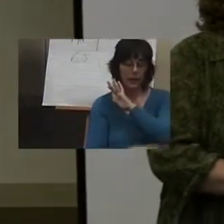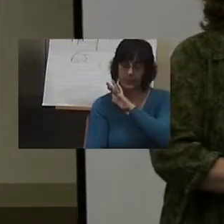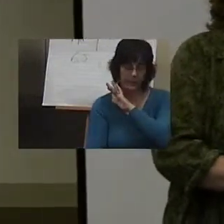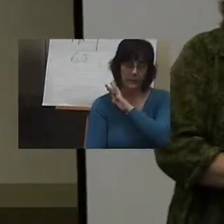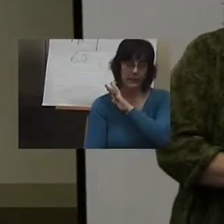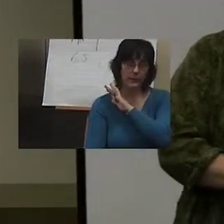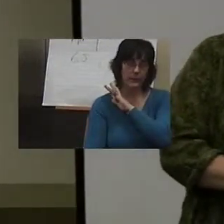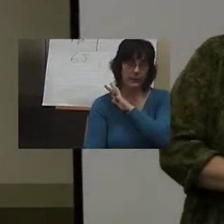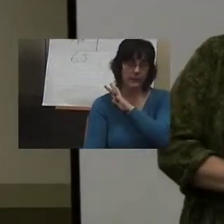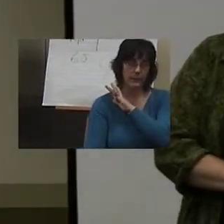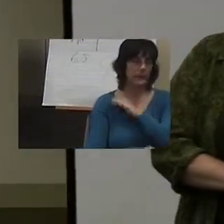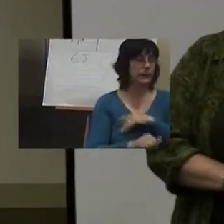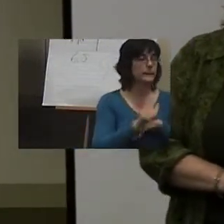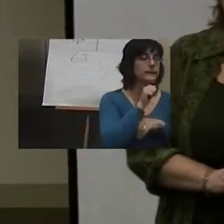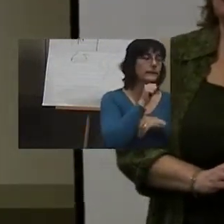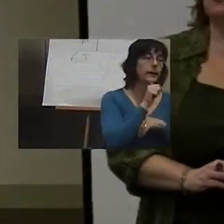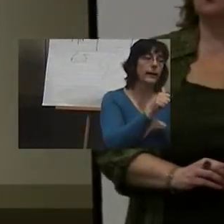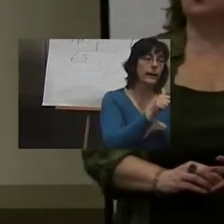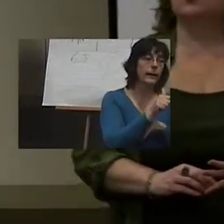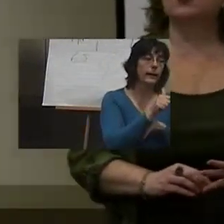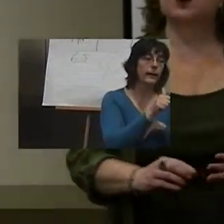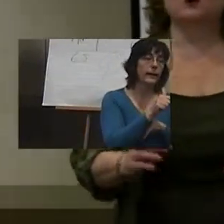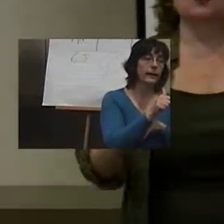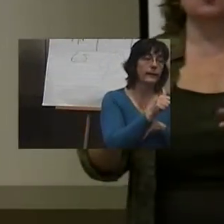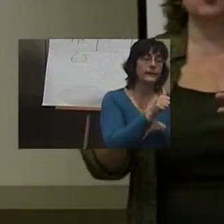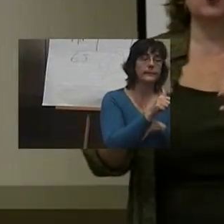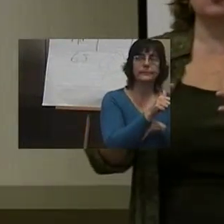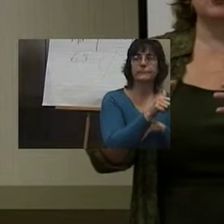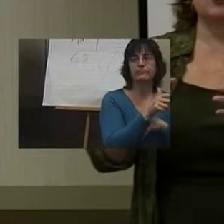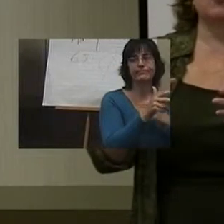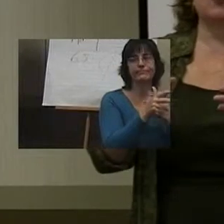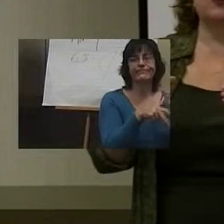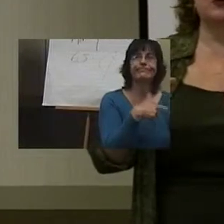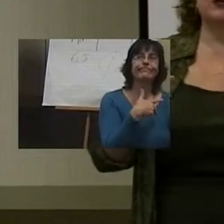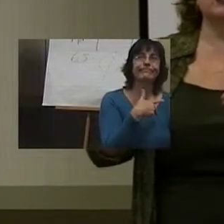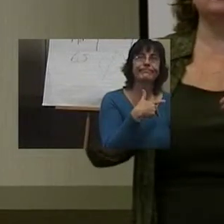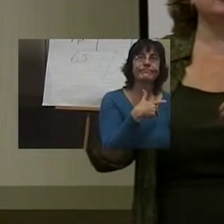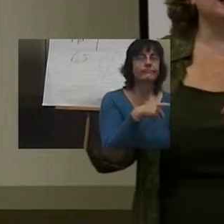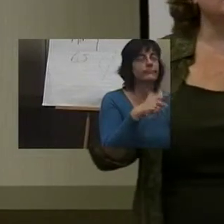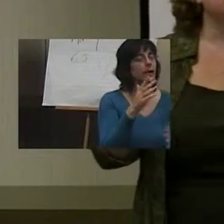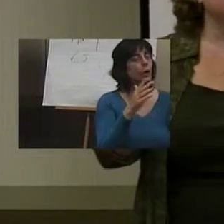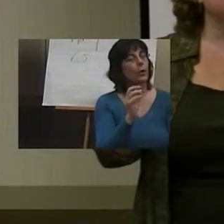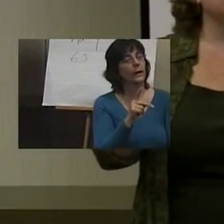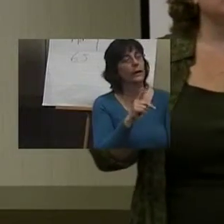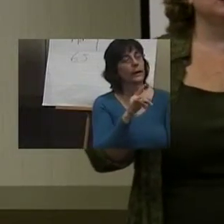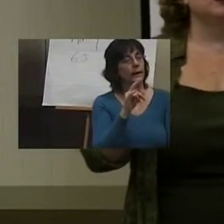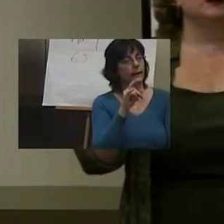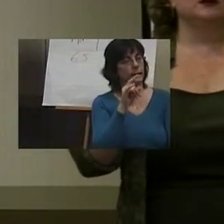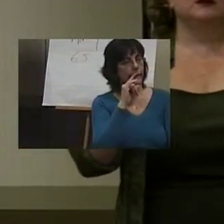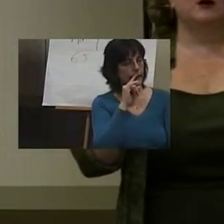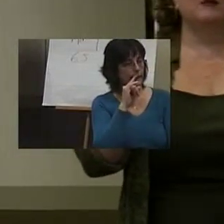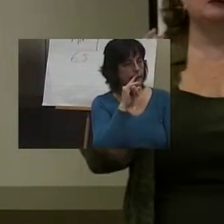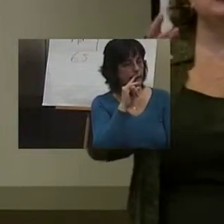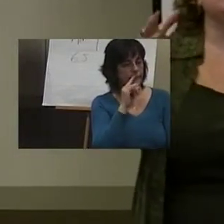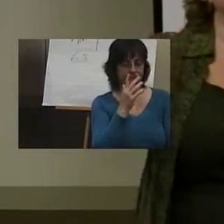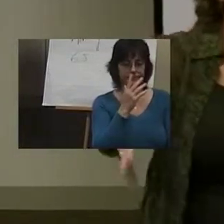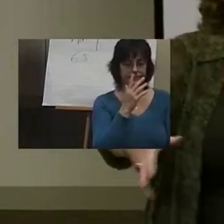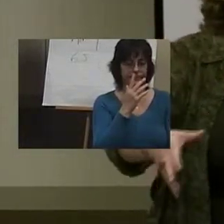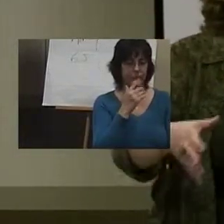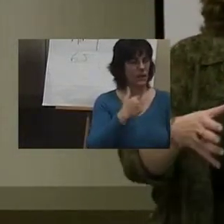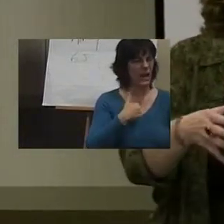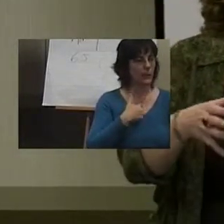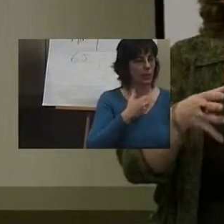punishments. This is not, so, you know, the kid gets to, you know, I'm going to yell